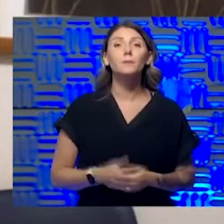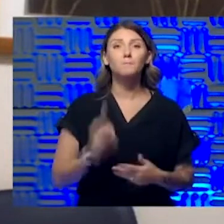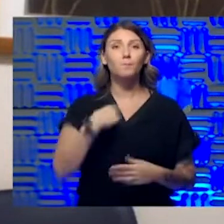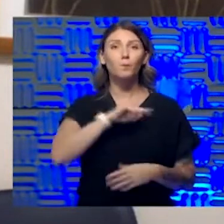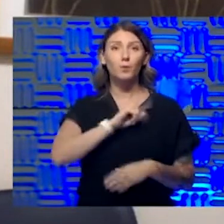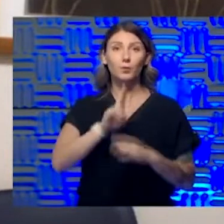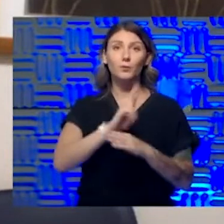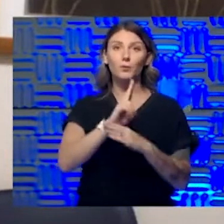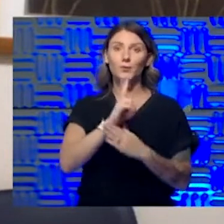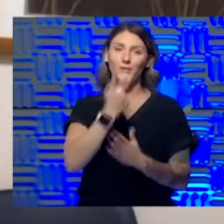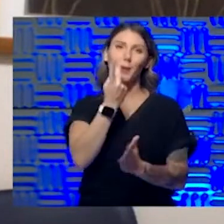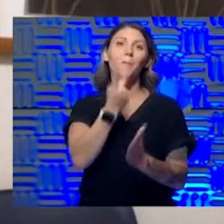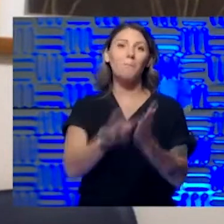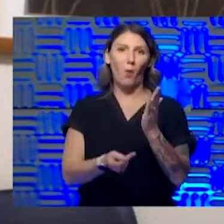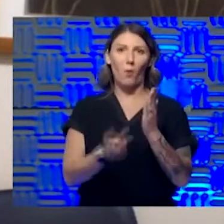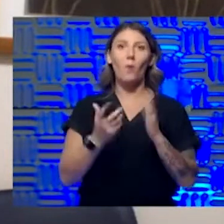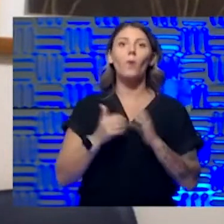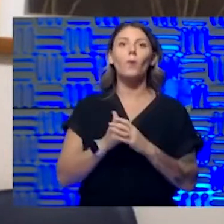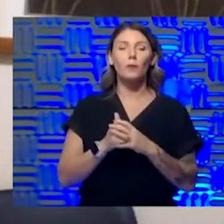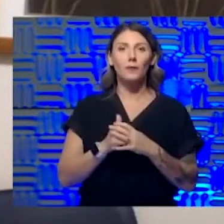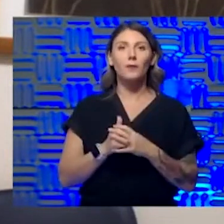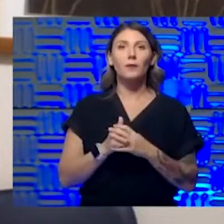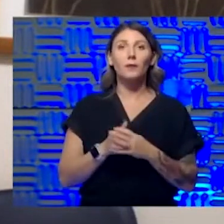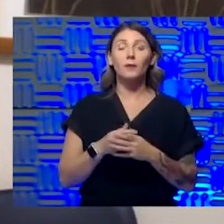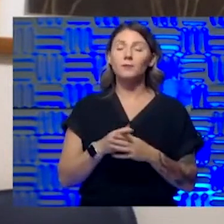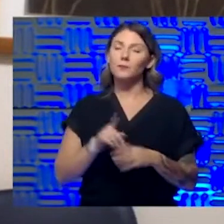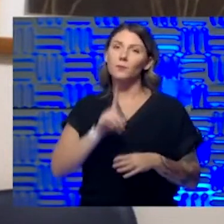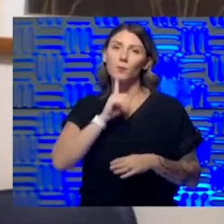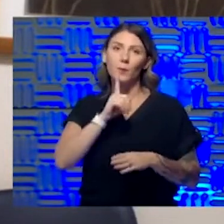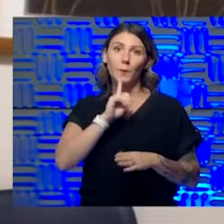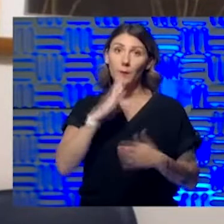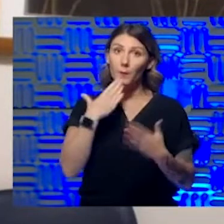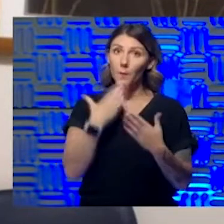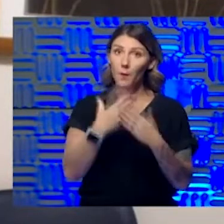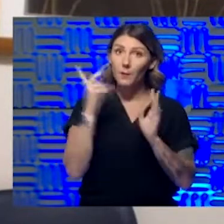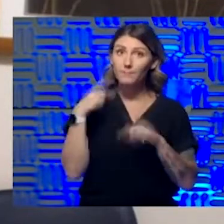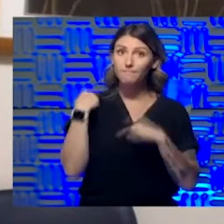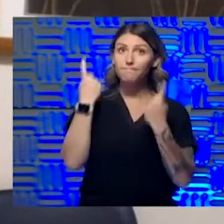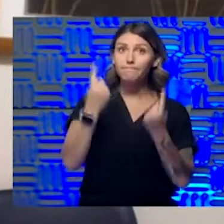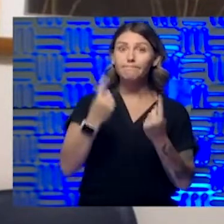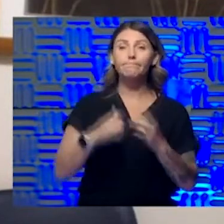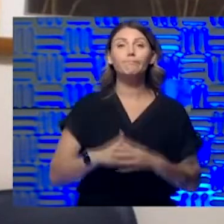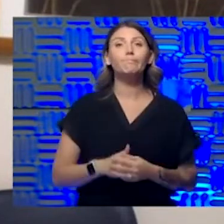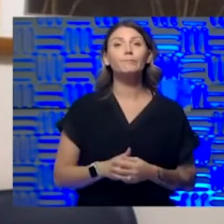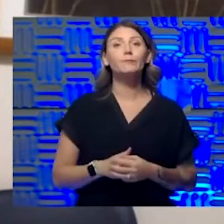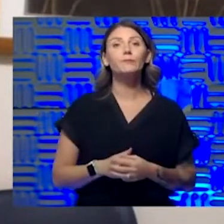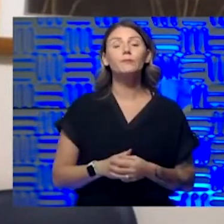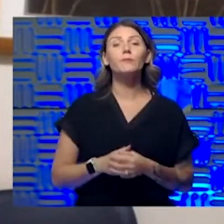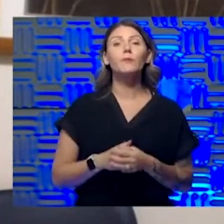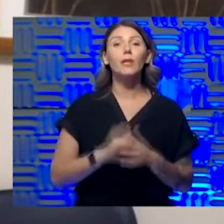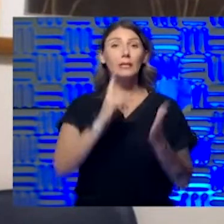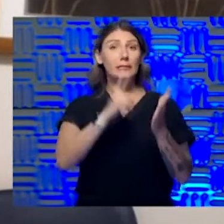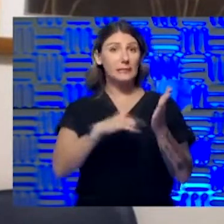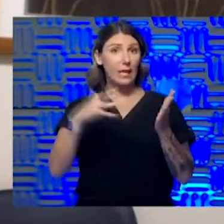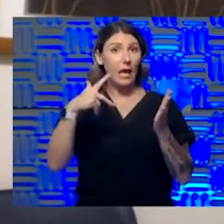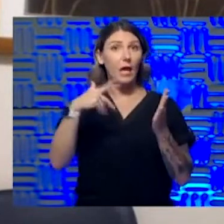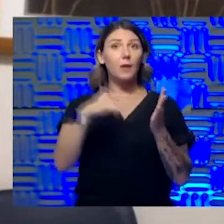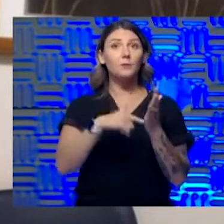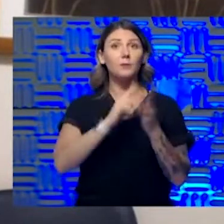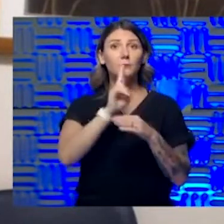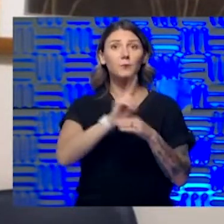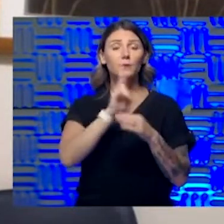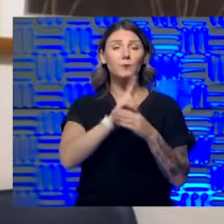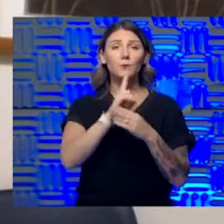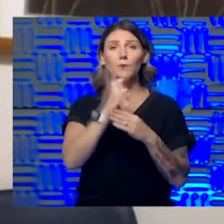in both settings, and it's been going extraordinarily well. We are sometimes using it for patients that are calling in